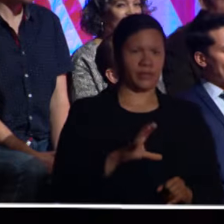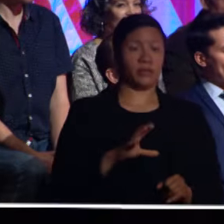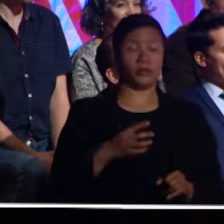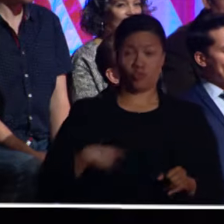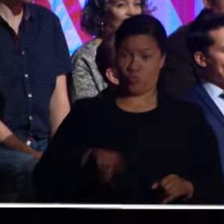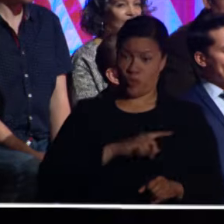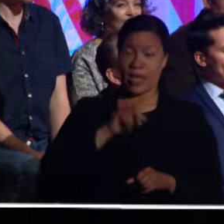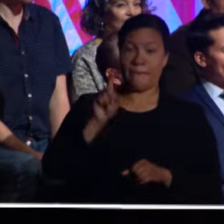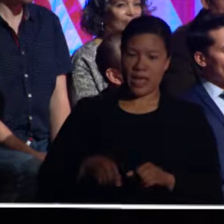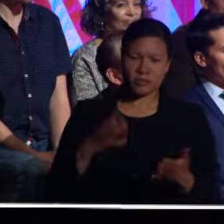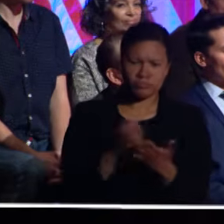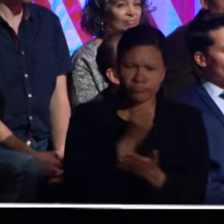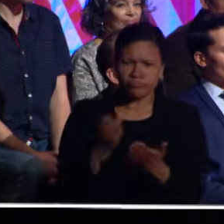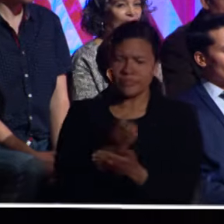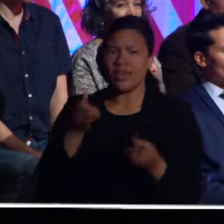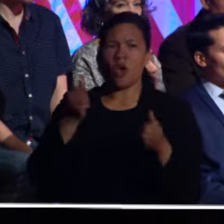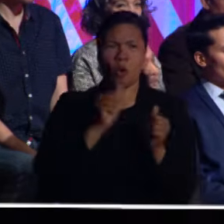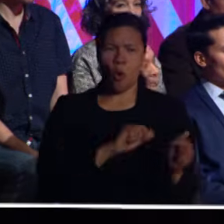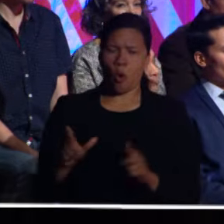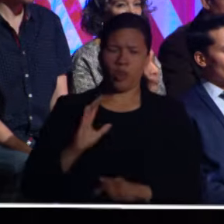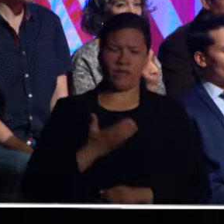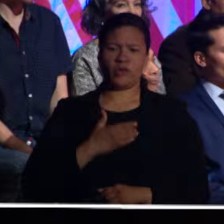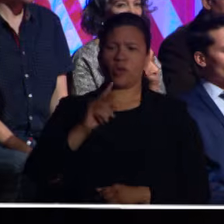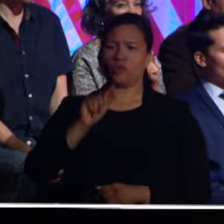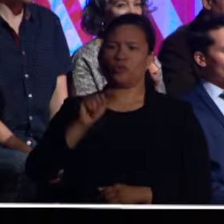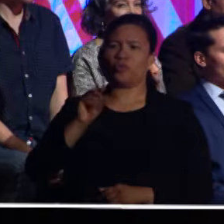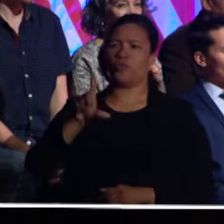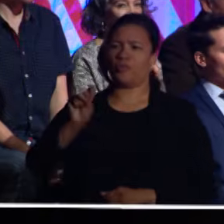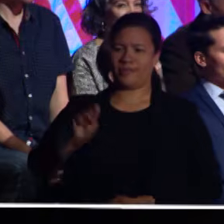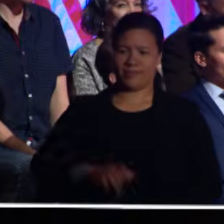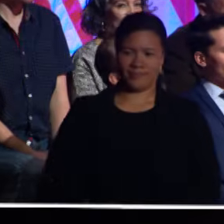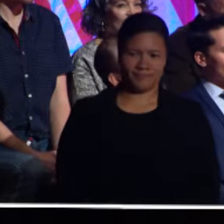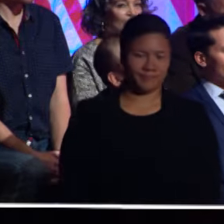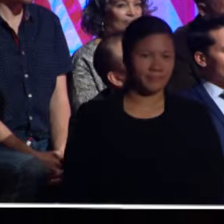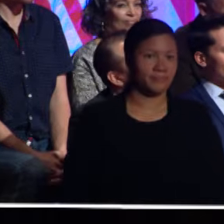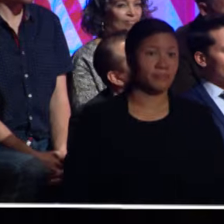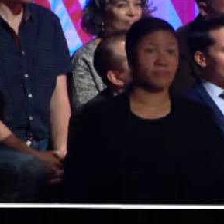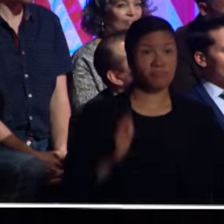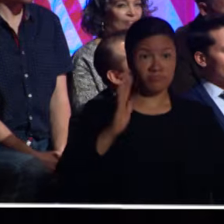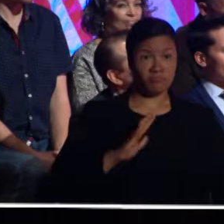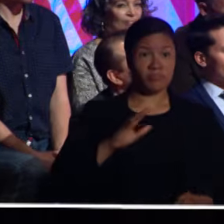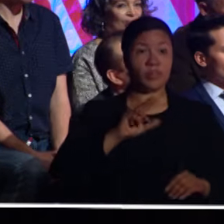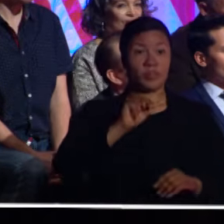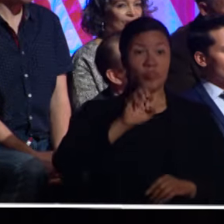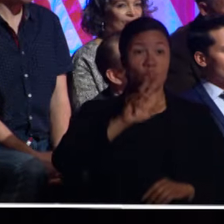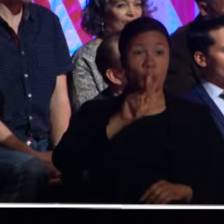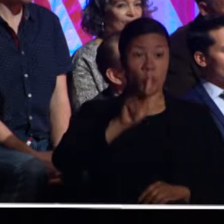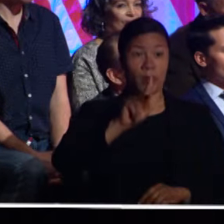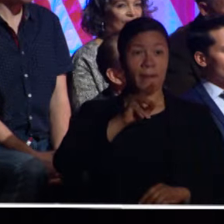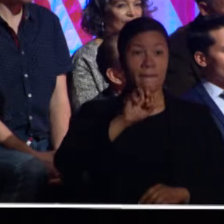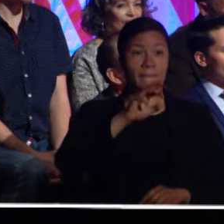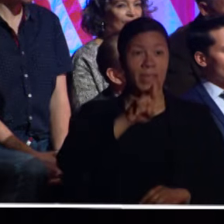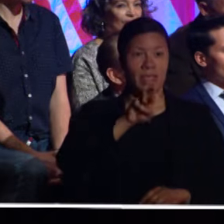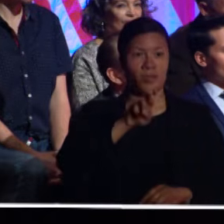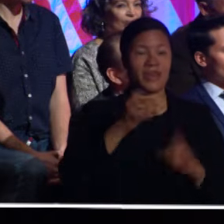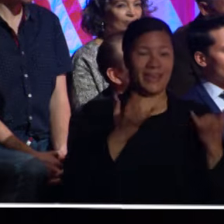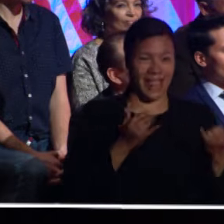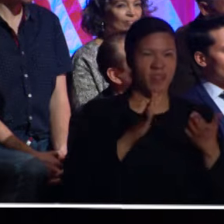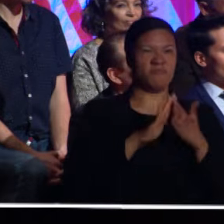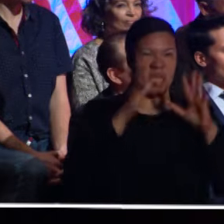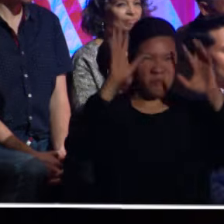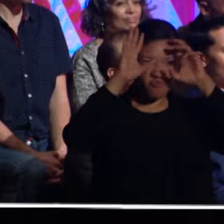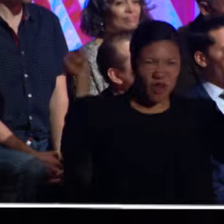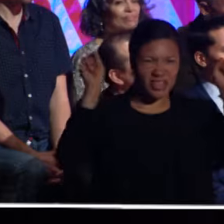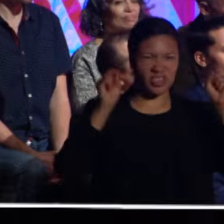realize every tool we can. Former Newark Mayor, now Senator and presidential candidate Cory Booker has